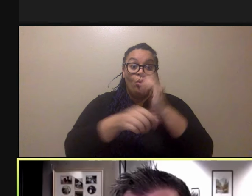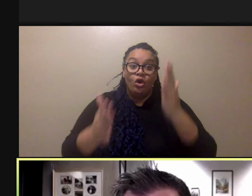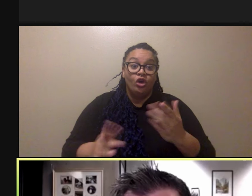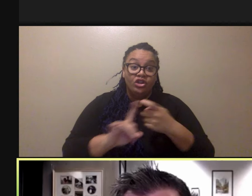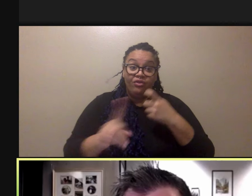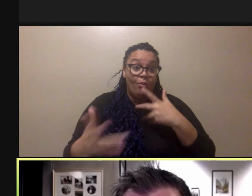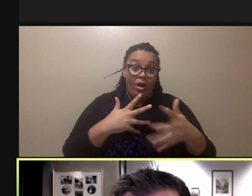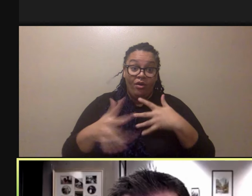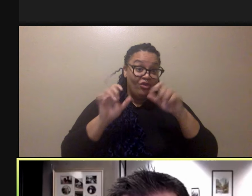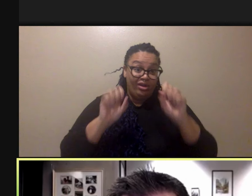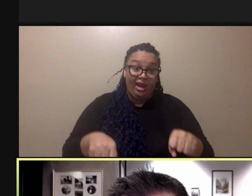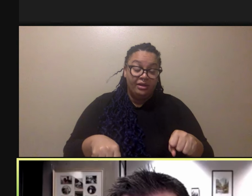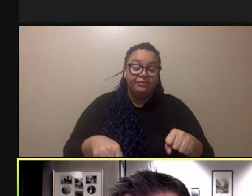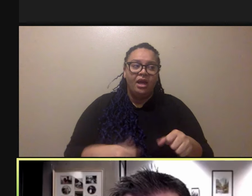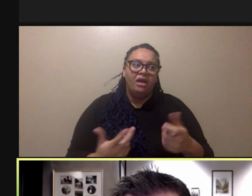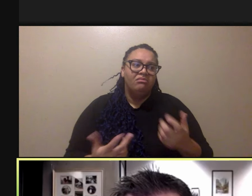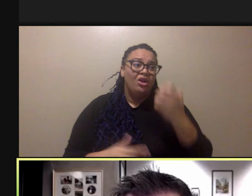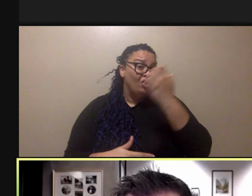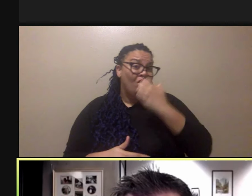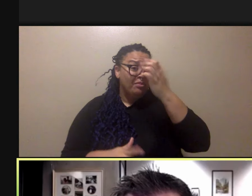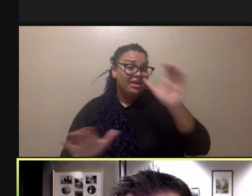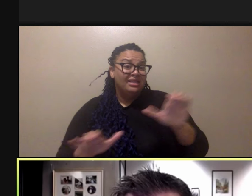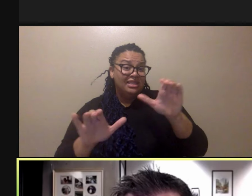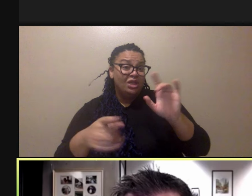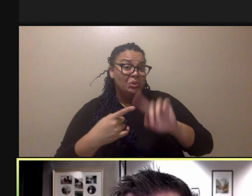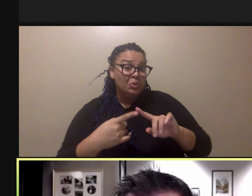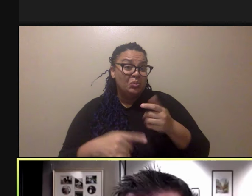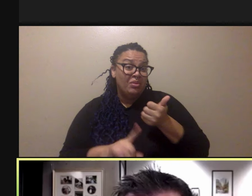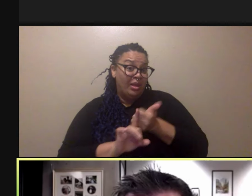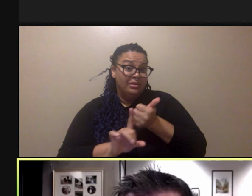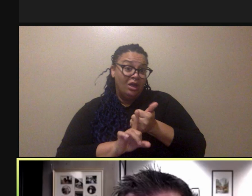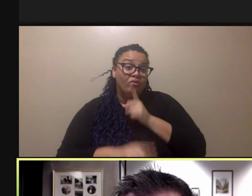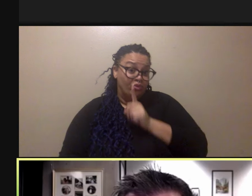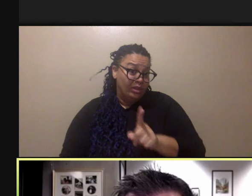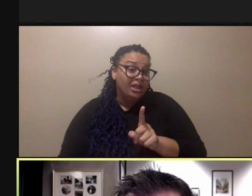this to themselves. The